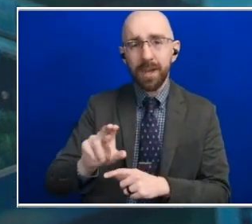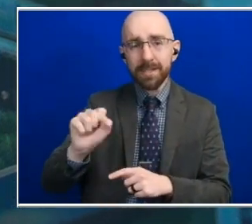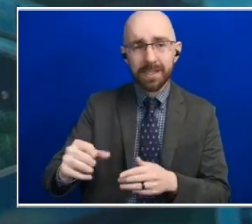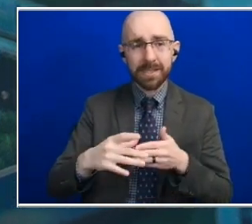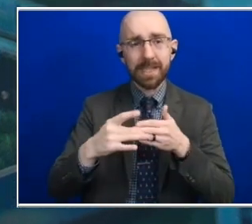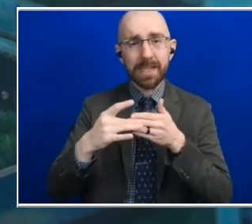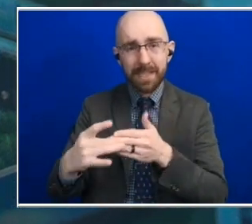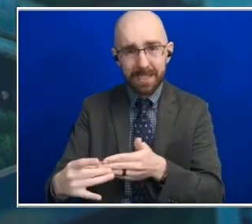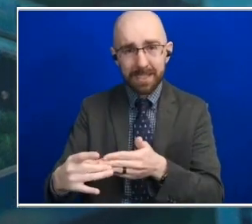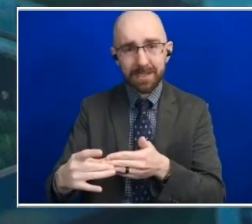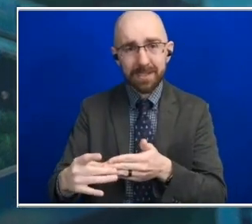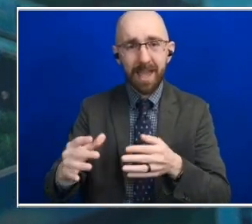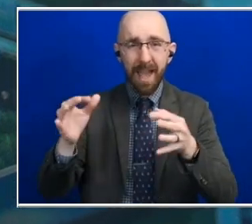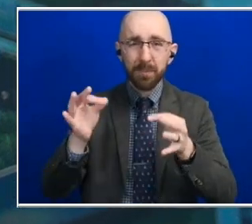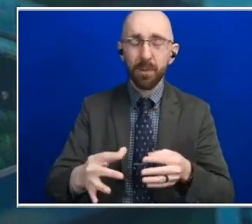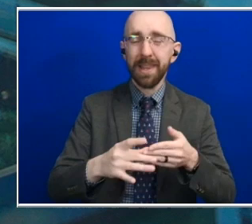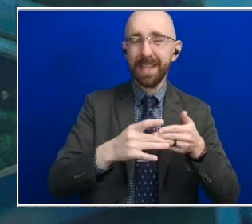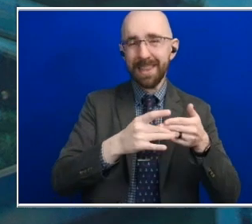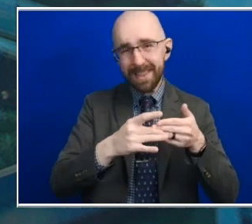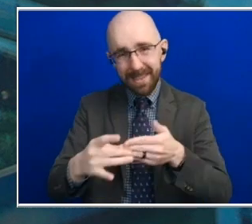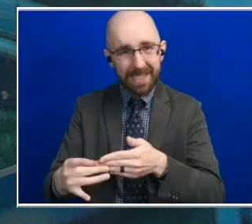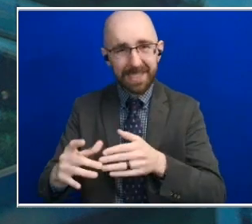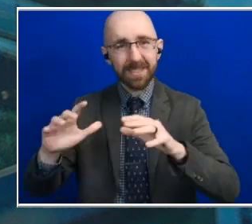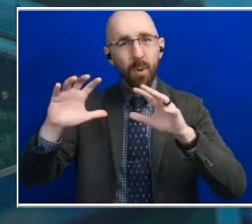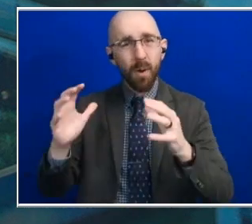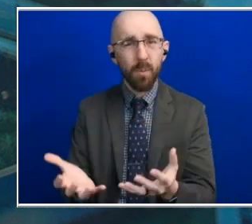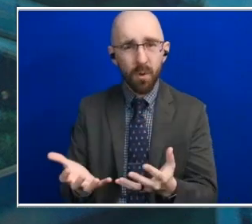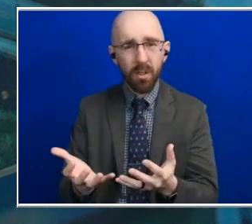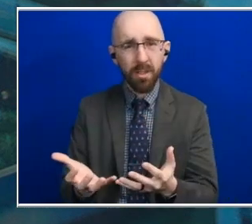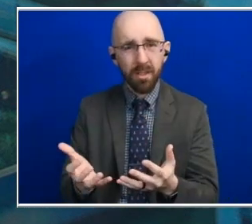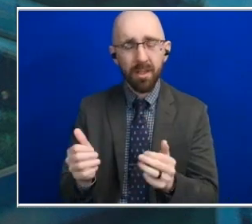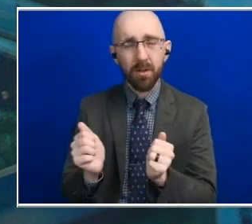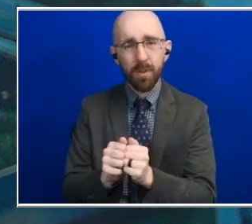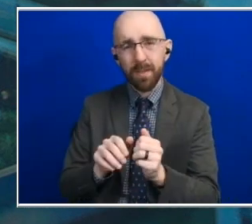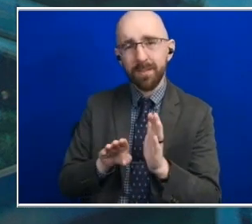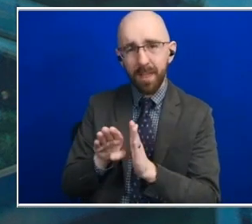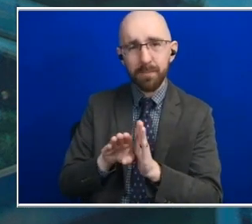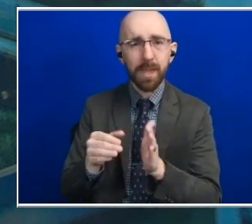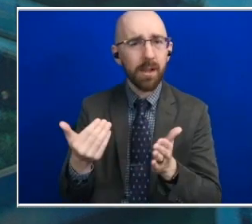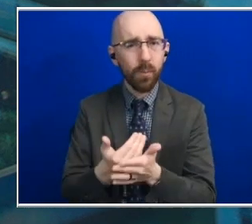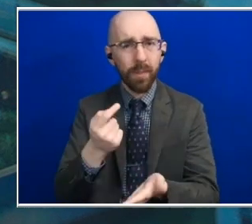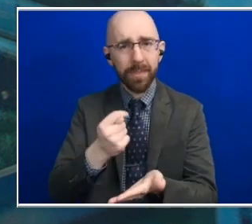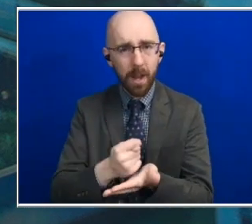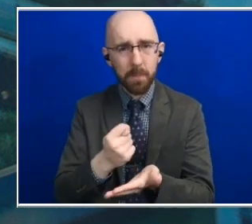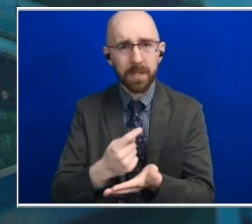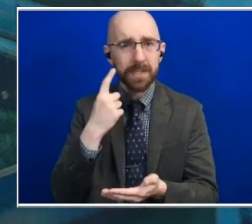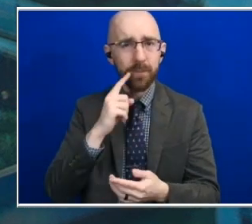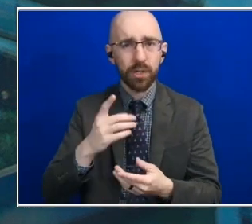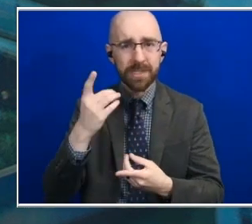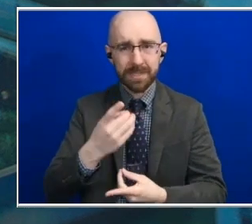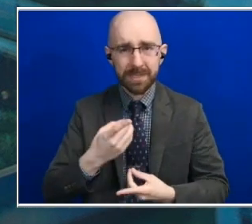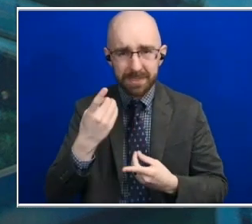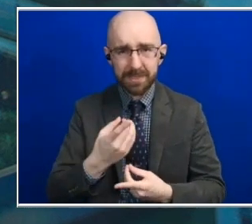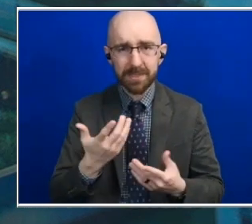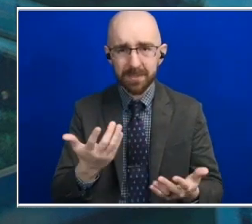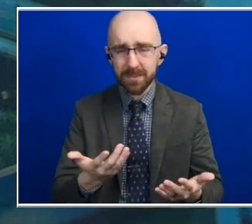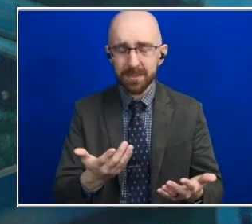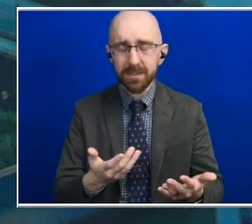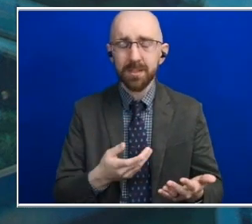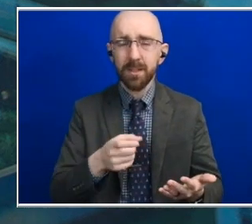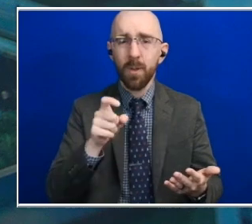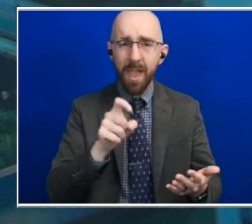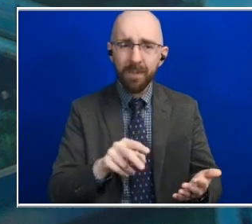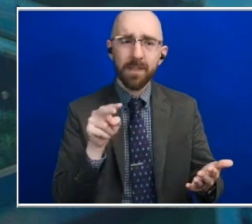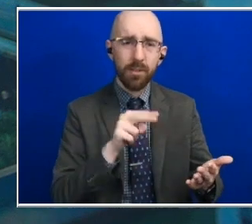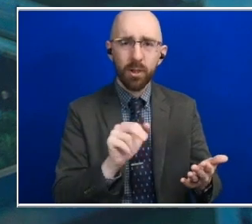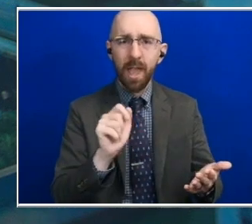absolutely leads the world in developing new therapies for disease, then you have to look at what we've done with